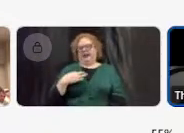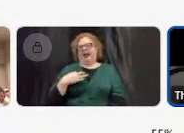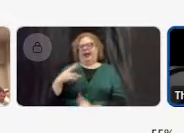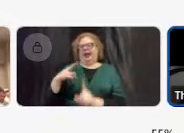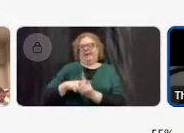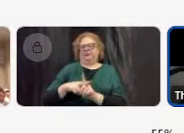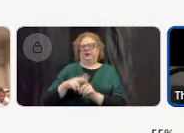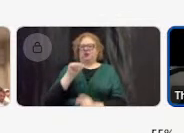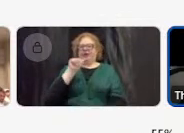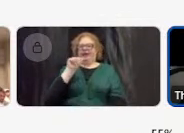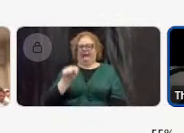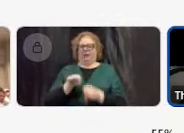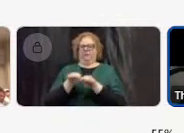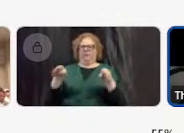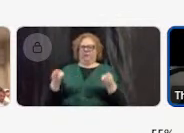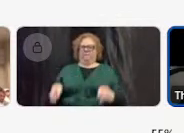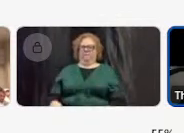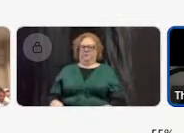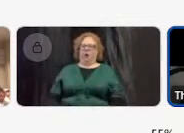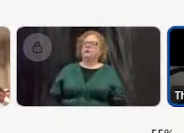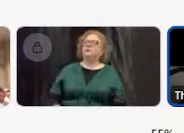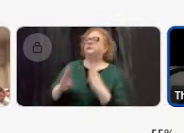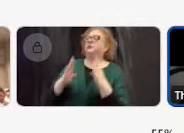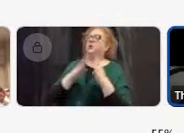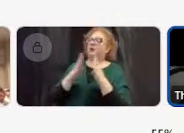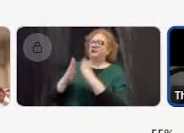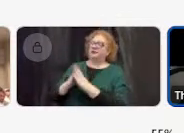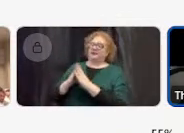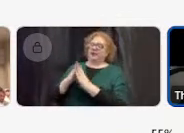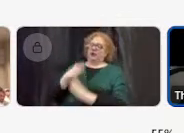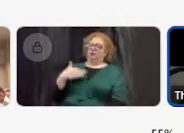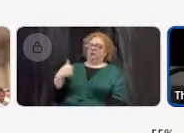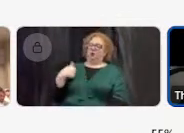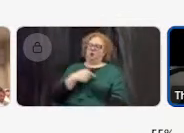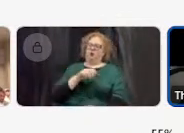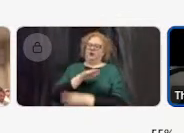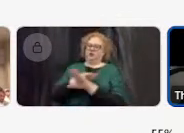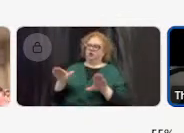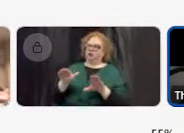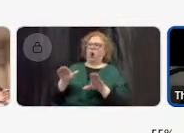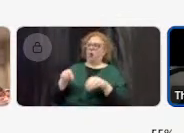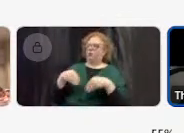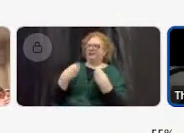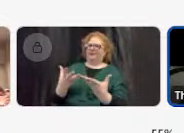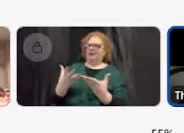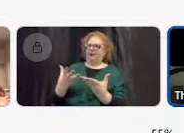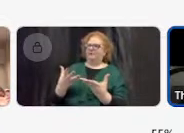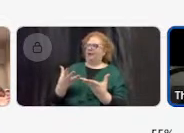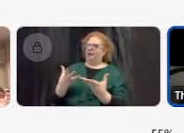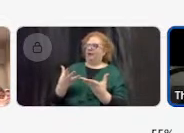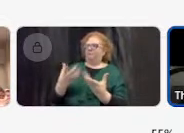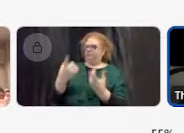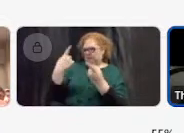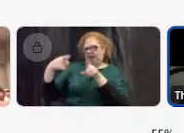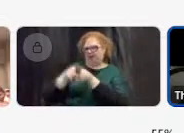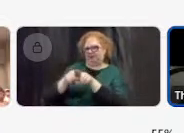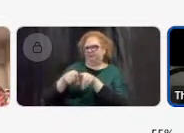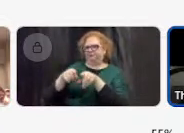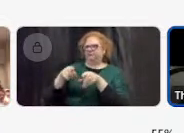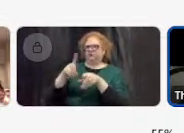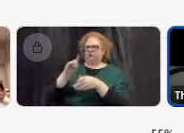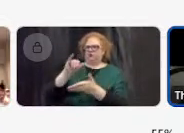All right. The city would prefer that we don't give that concession to amend the application. Then I can just visit with Mr. Hernsberger